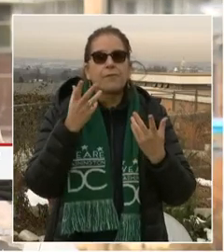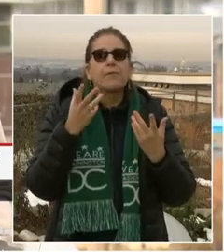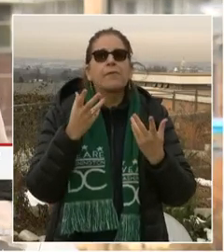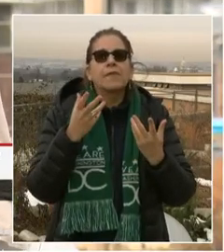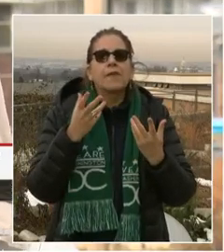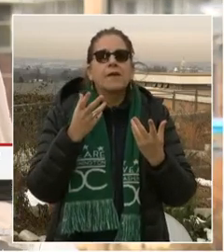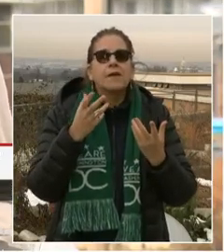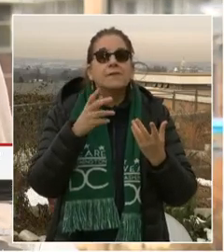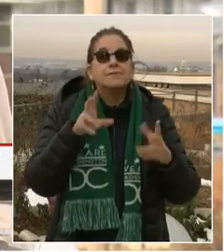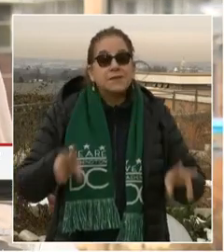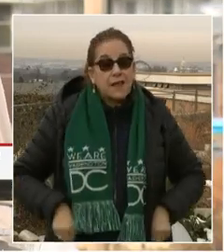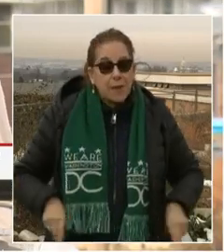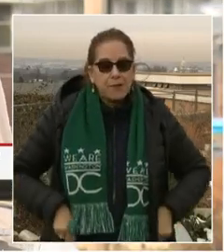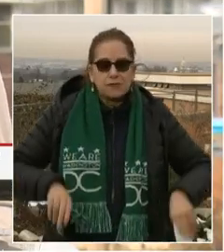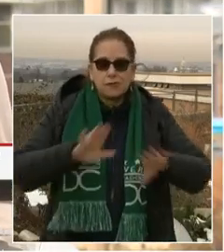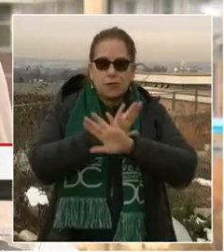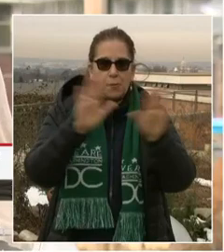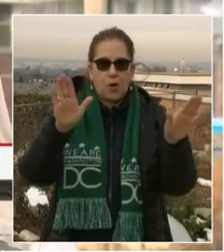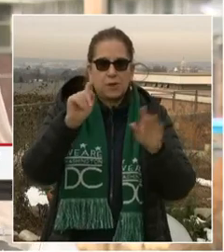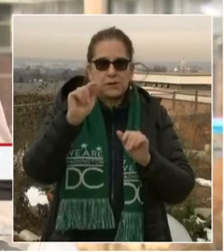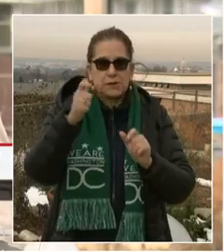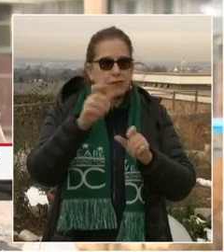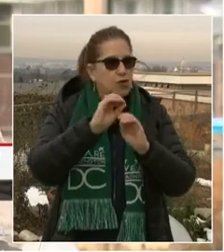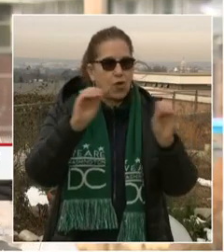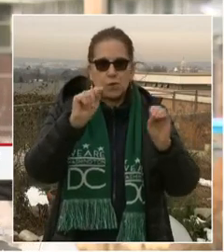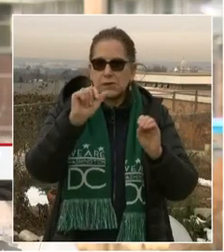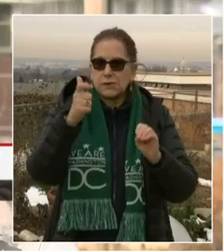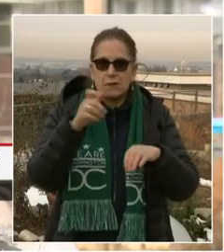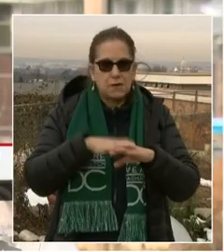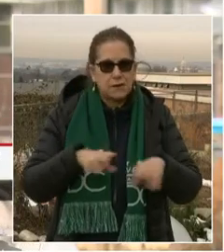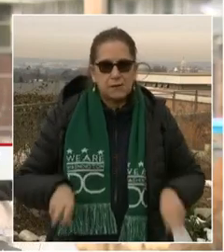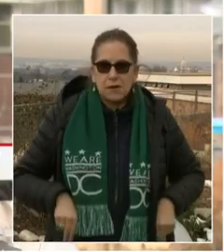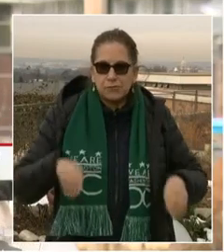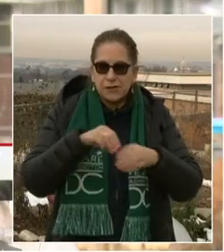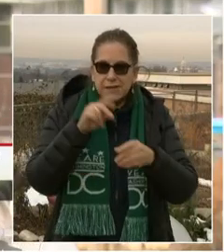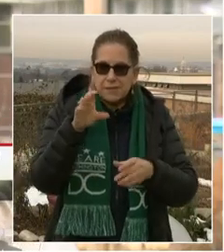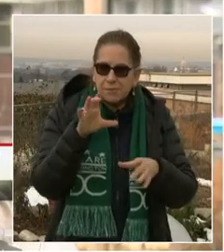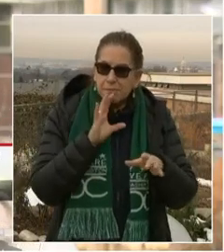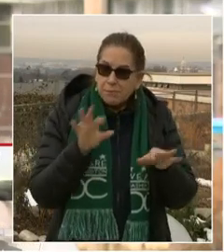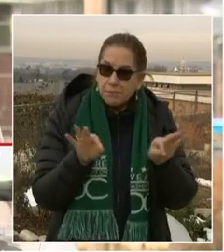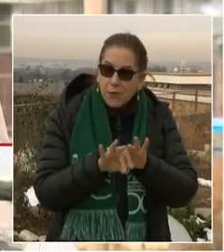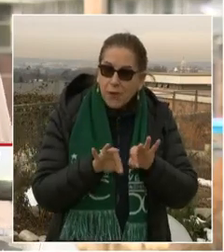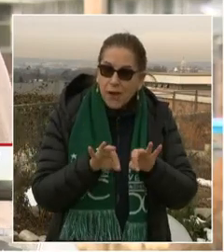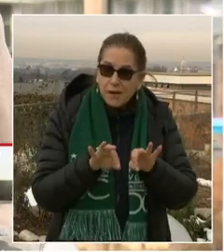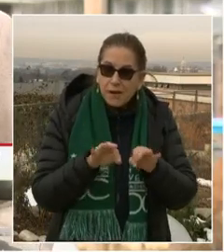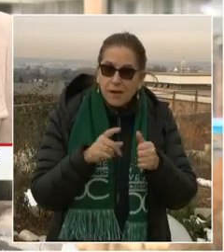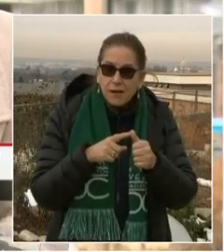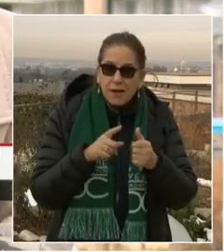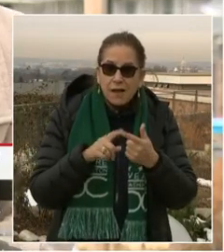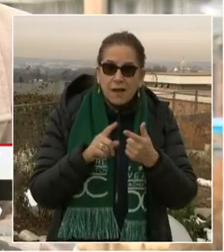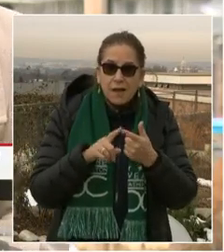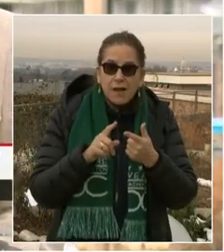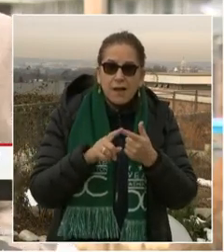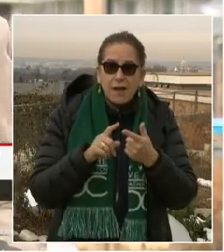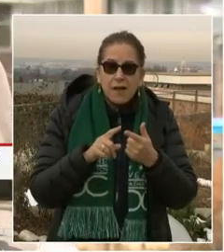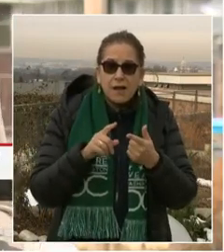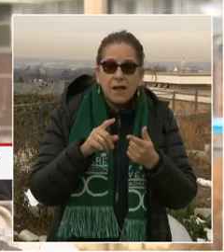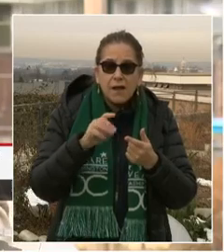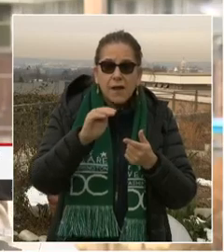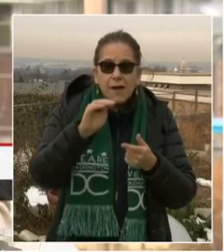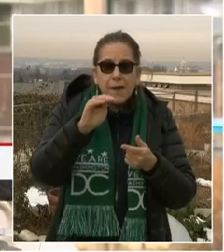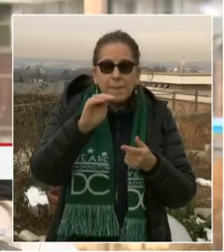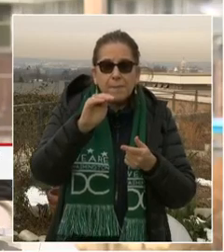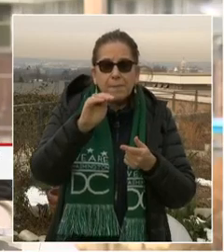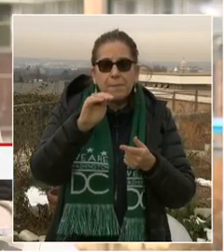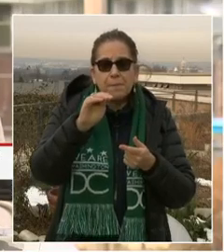values. Making sure those investments, that menstrual hygiene products for women are not taxed. Those are our values, and those are the investments that